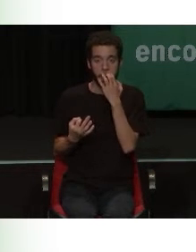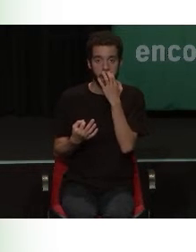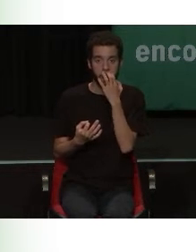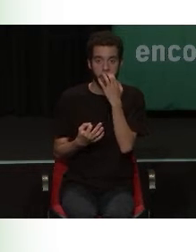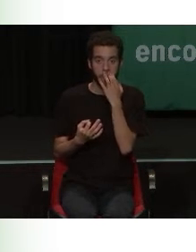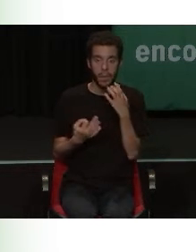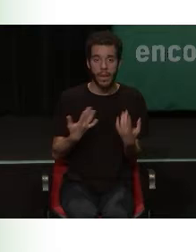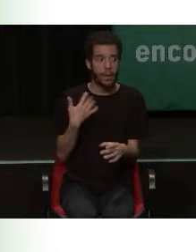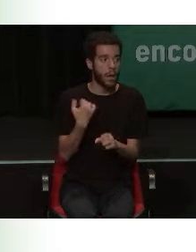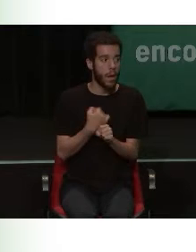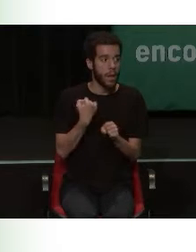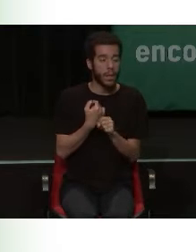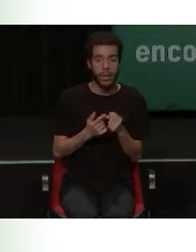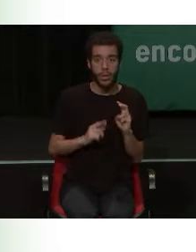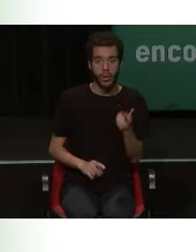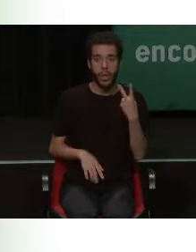mechanisms